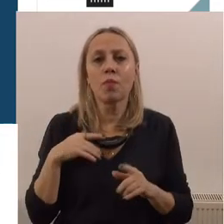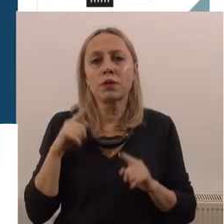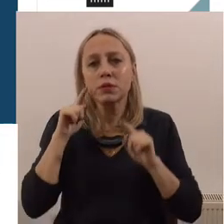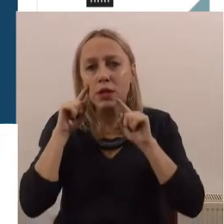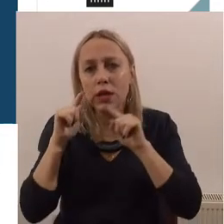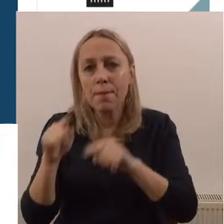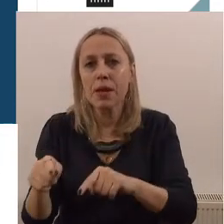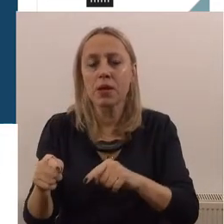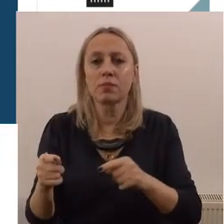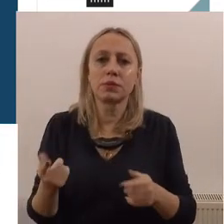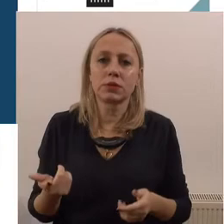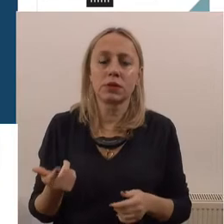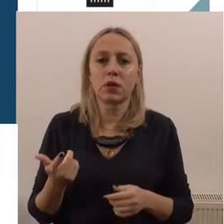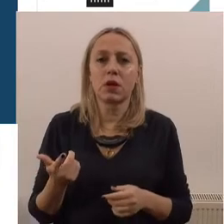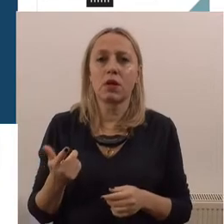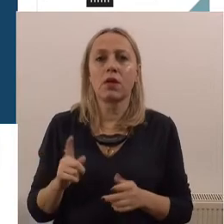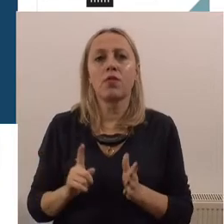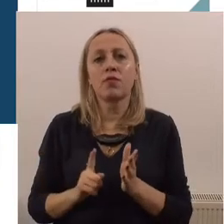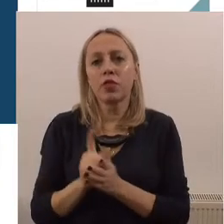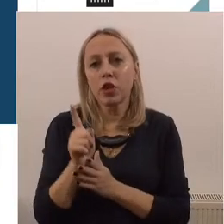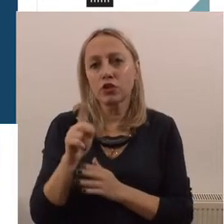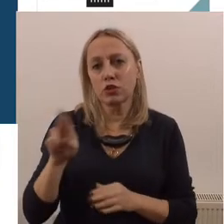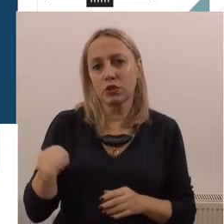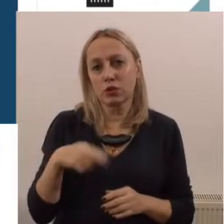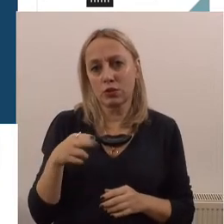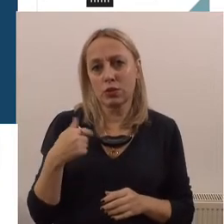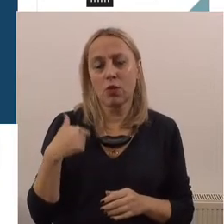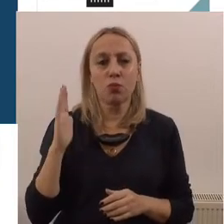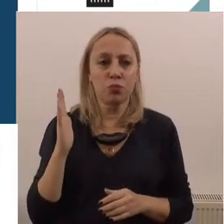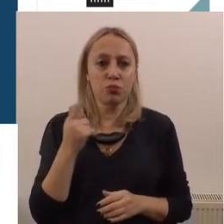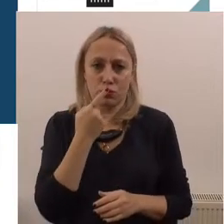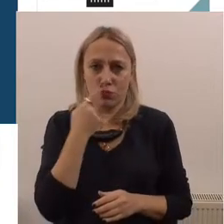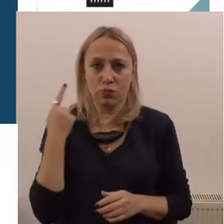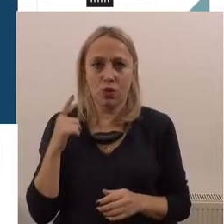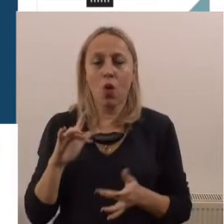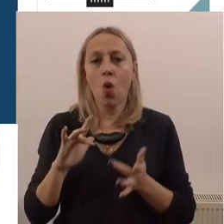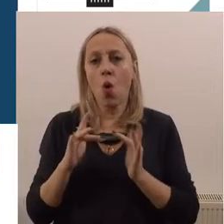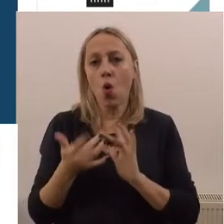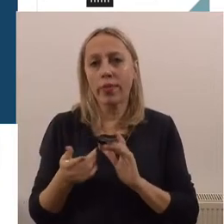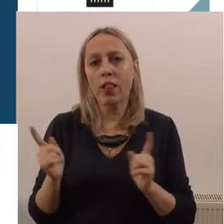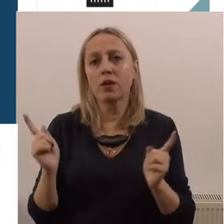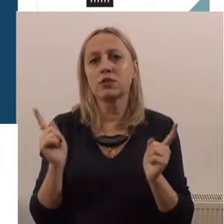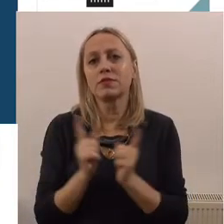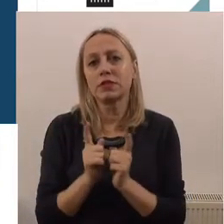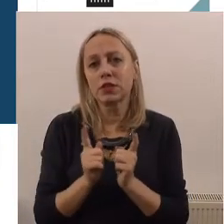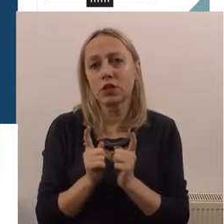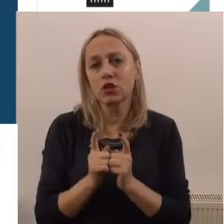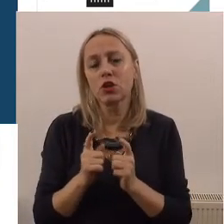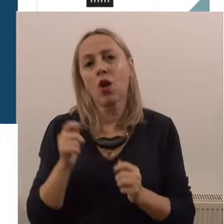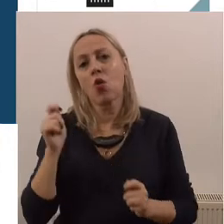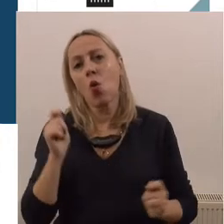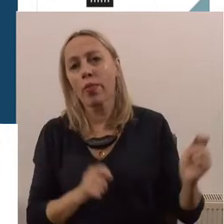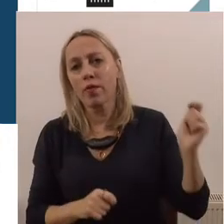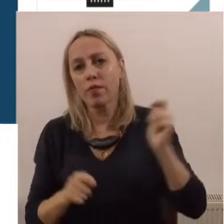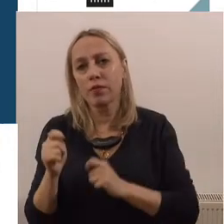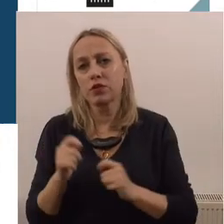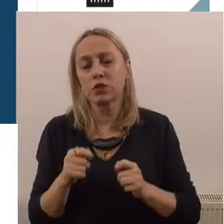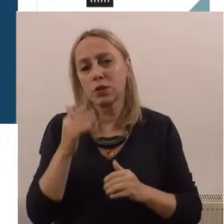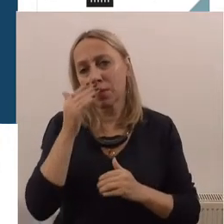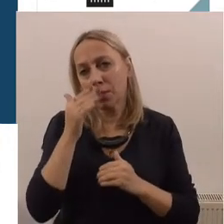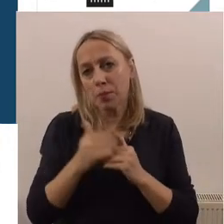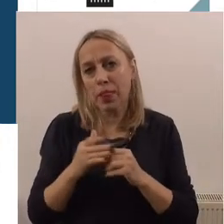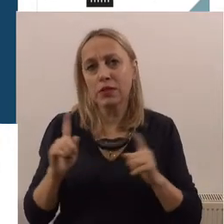kinesthetic models. So at the beginning of December, we plan online meetings and a